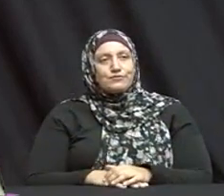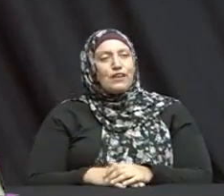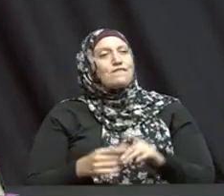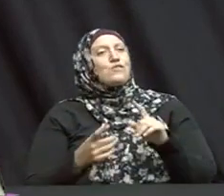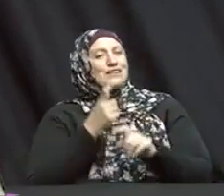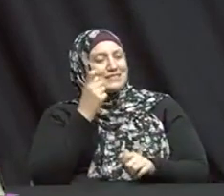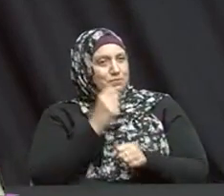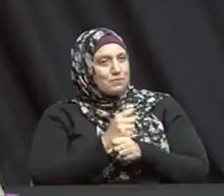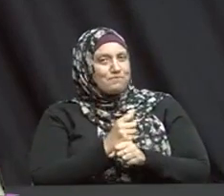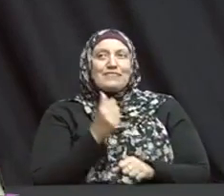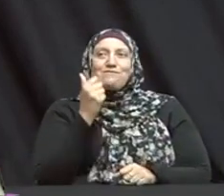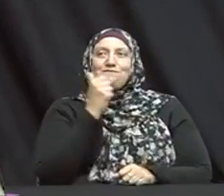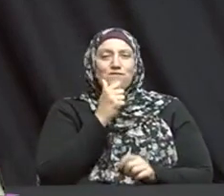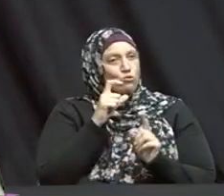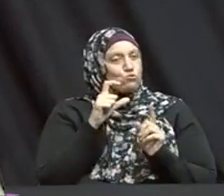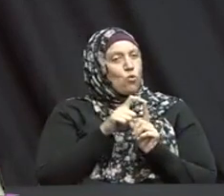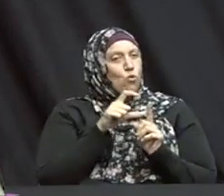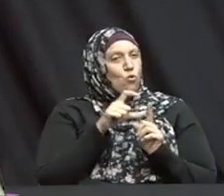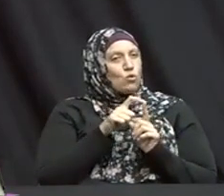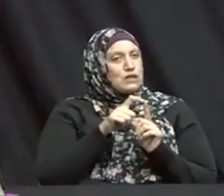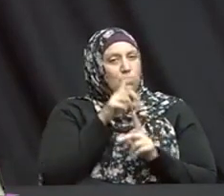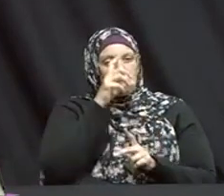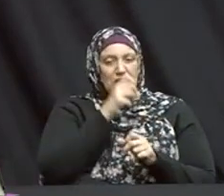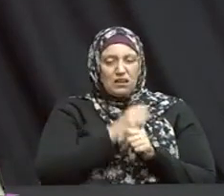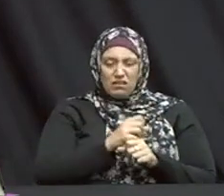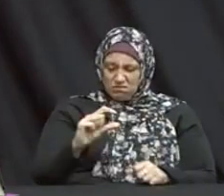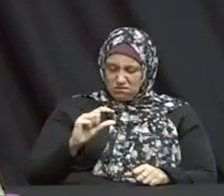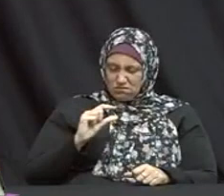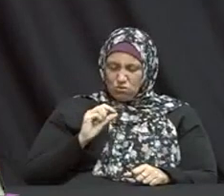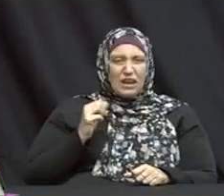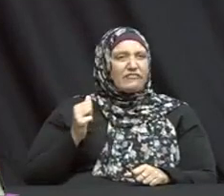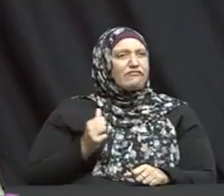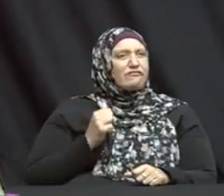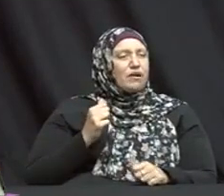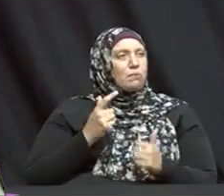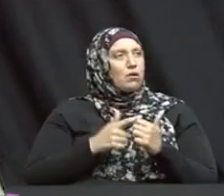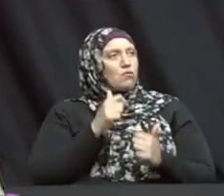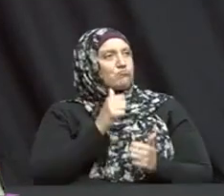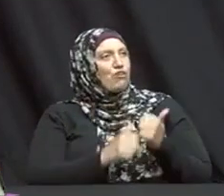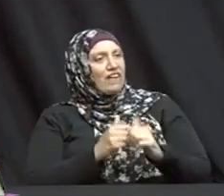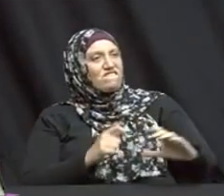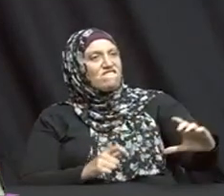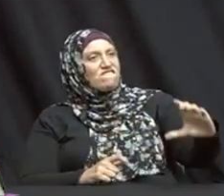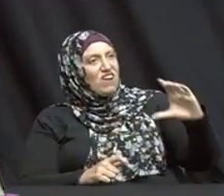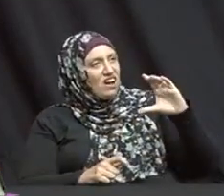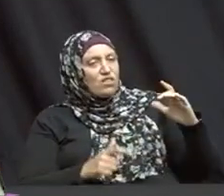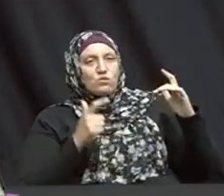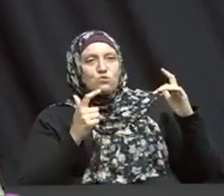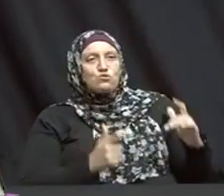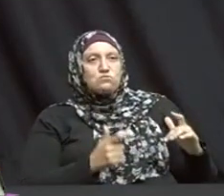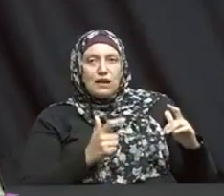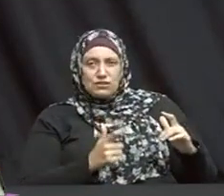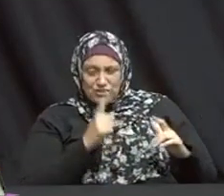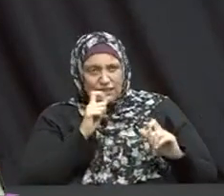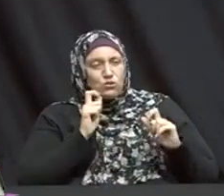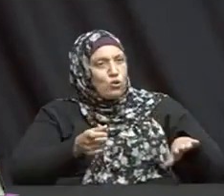the daughter who believes she is not getting enough and her brothers are getting too much can challenge the